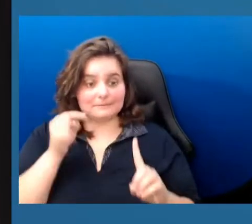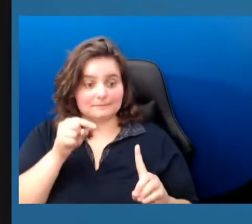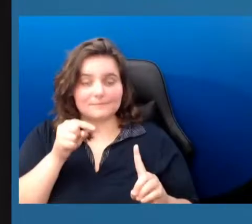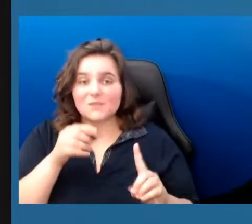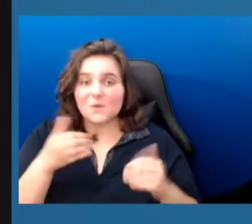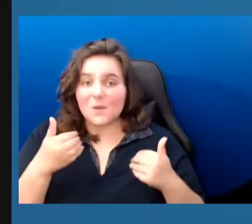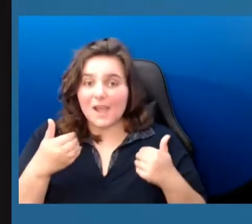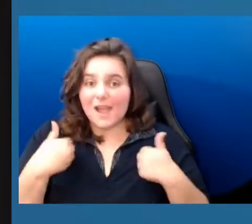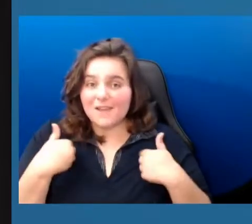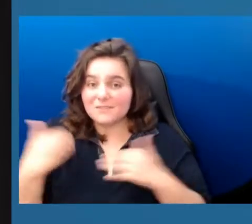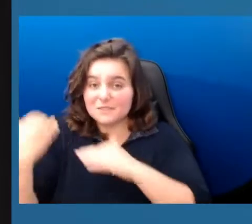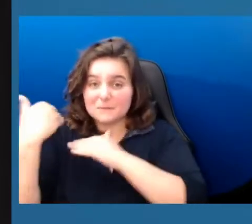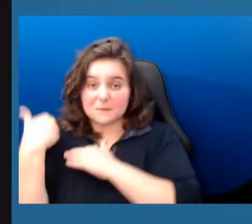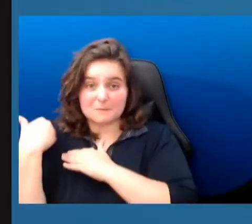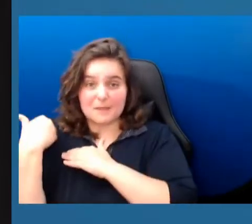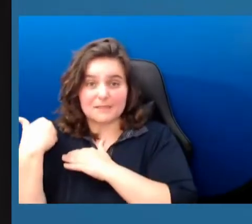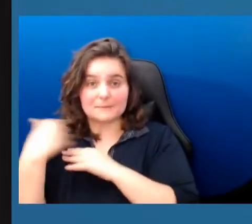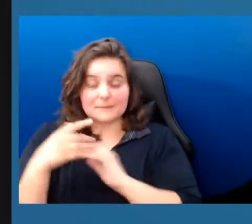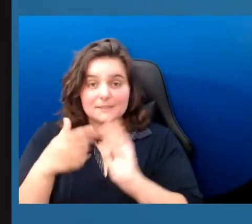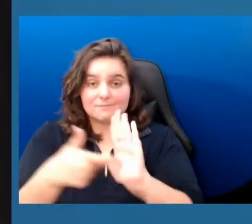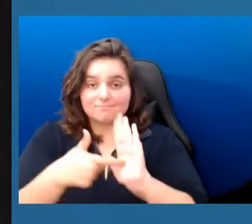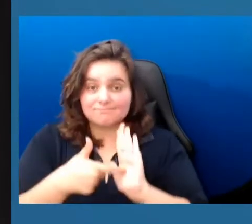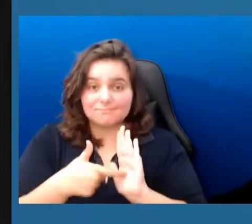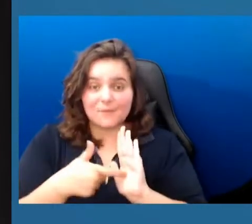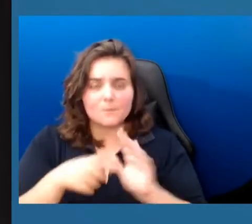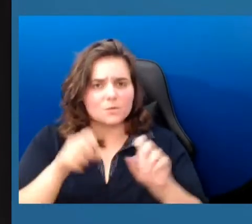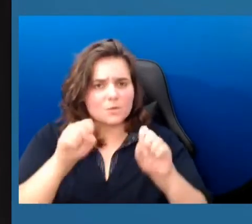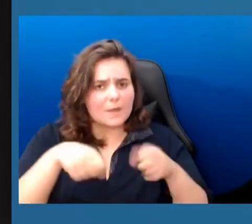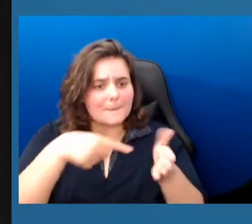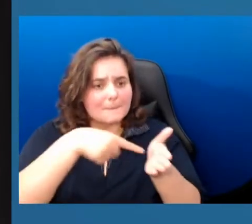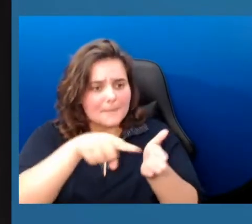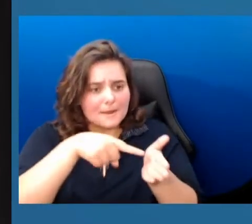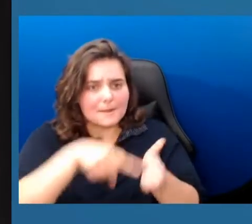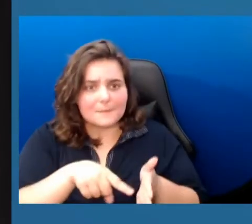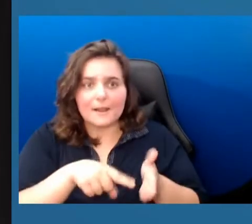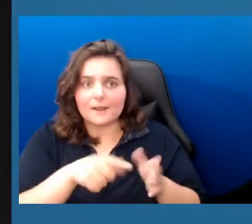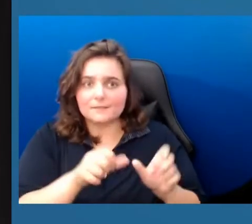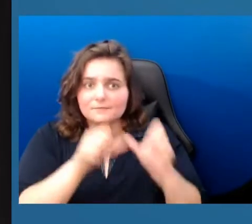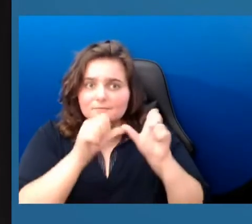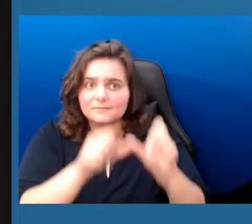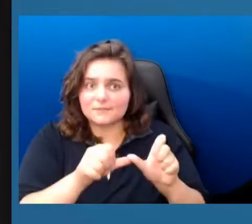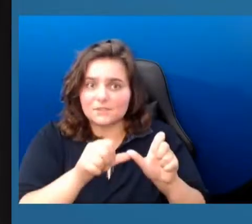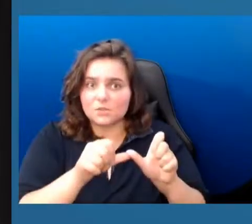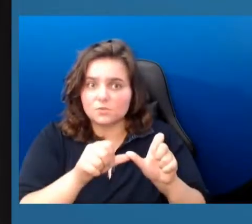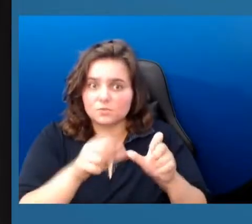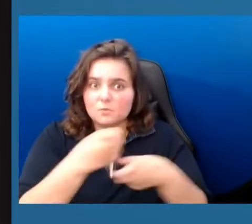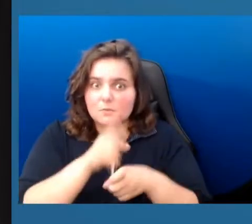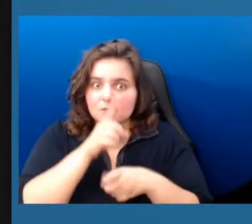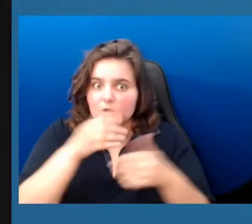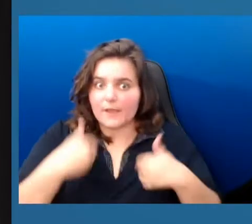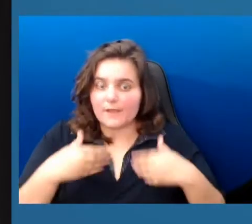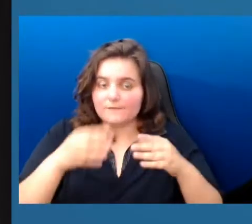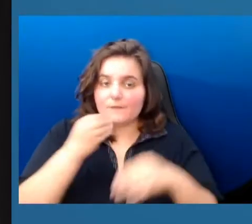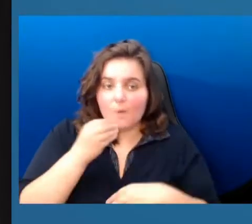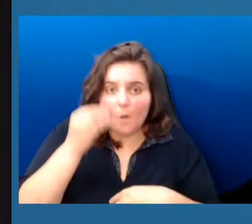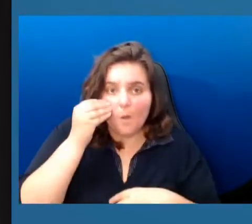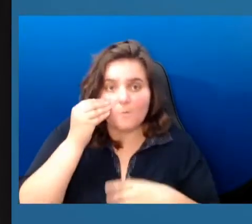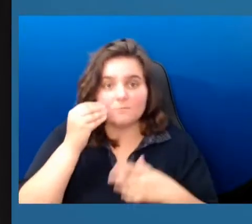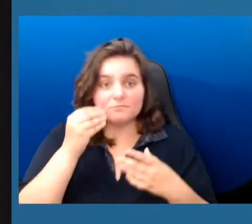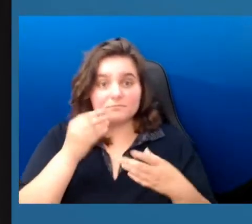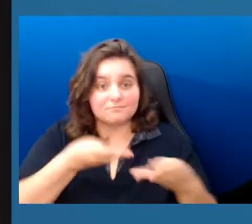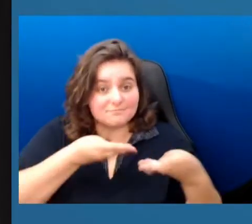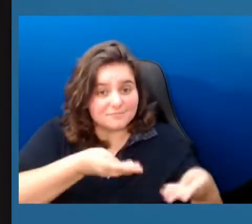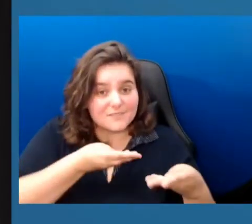this obligation to make sure that you continue to keep a roof over your family's head and to feed and clothe your children. That is an